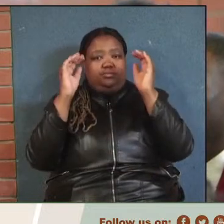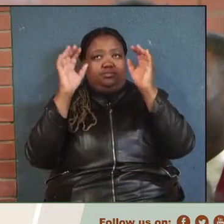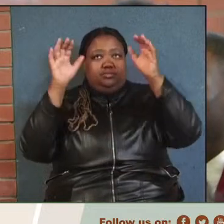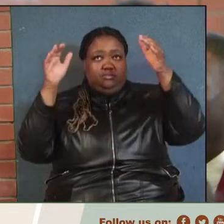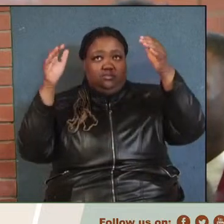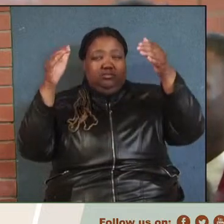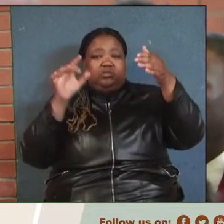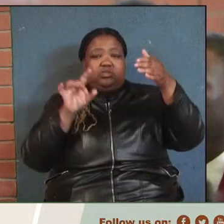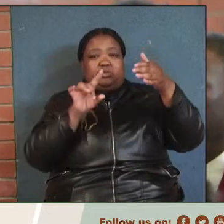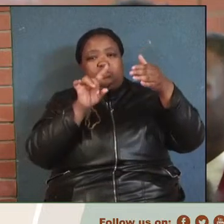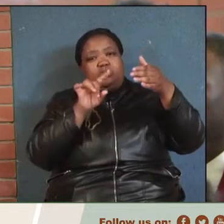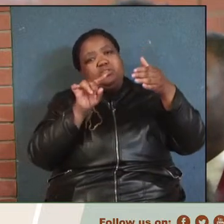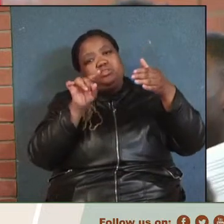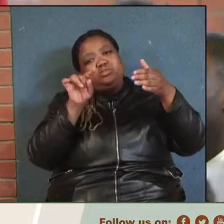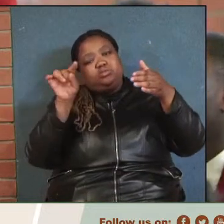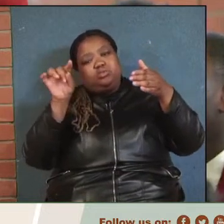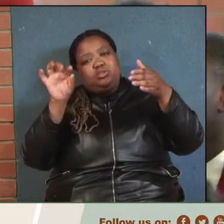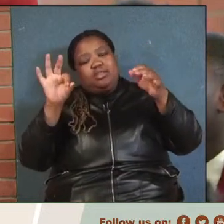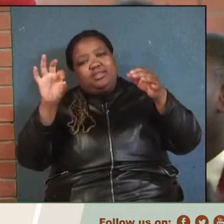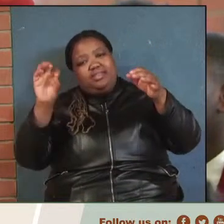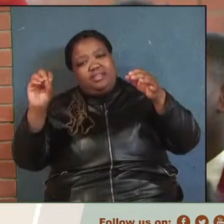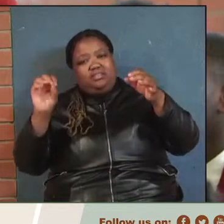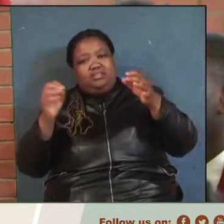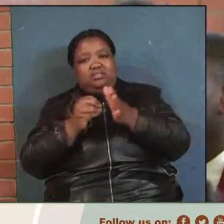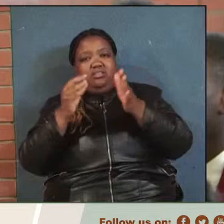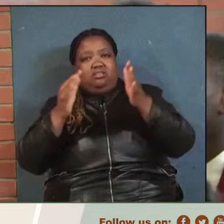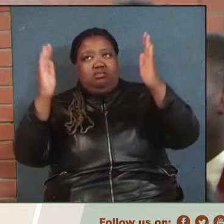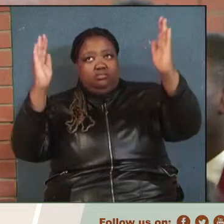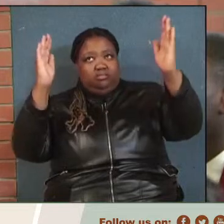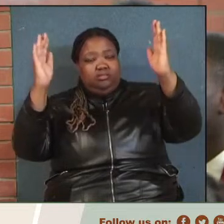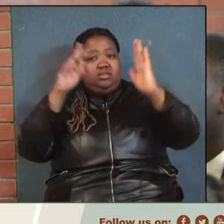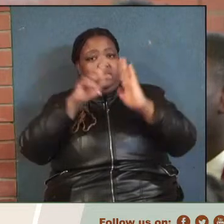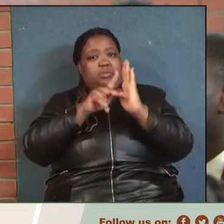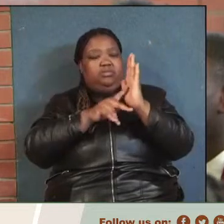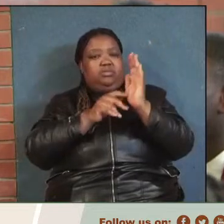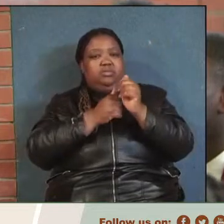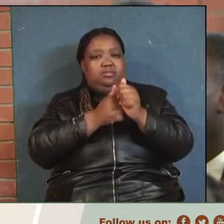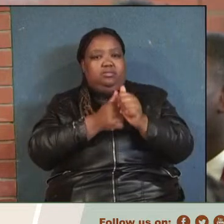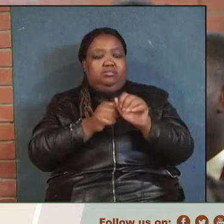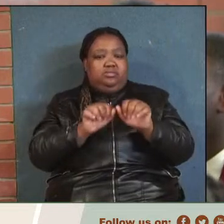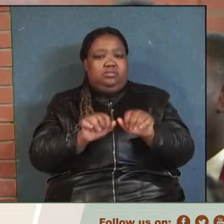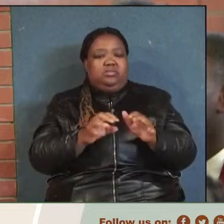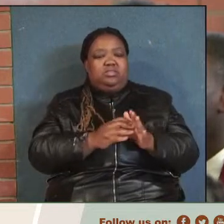to 30 learners in a classroom policy. For example, Kalfontein Secondary School,